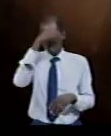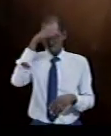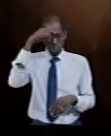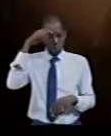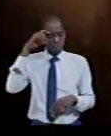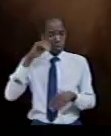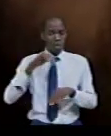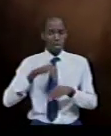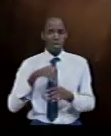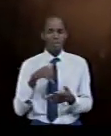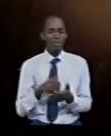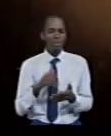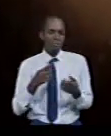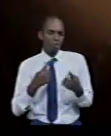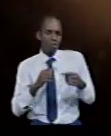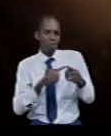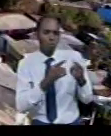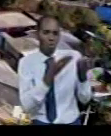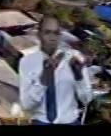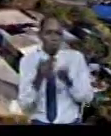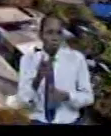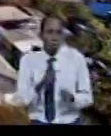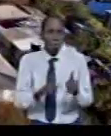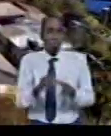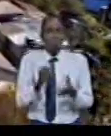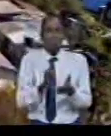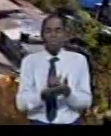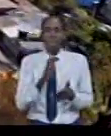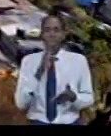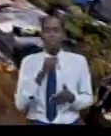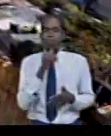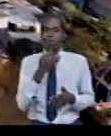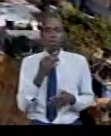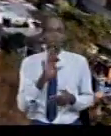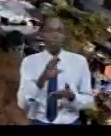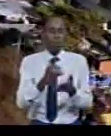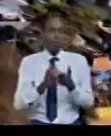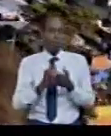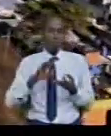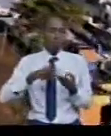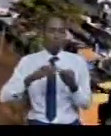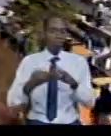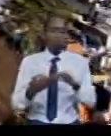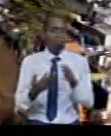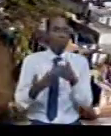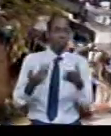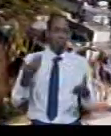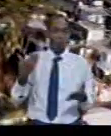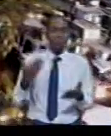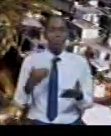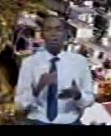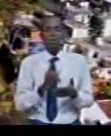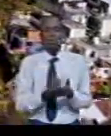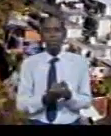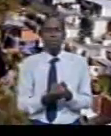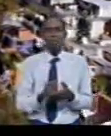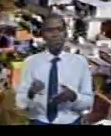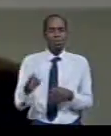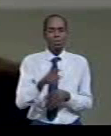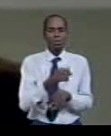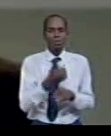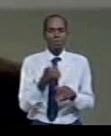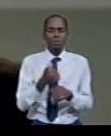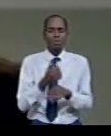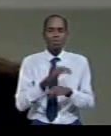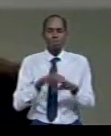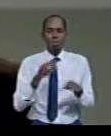to bring in people who are not of their fold before. They don't talk about repentance because they themselves